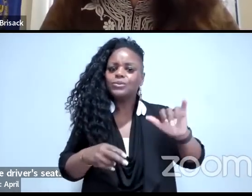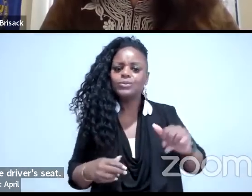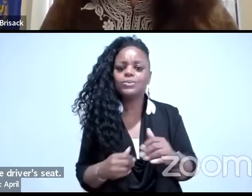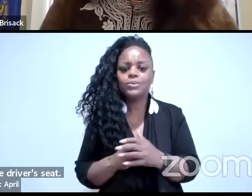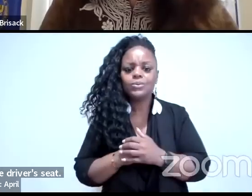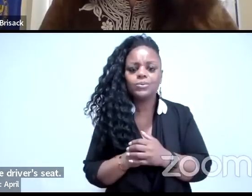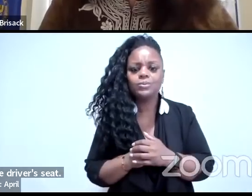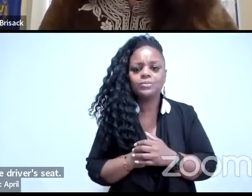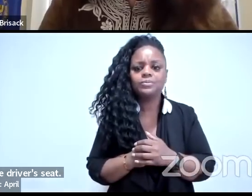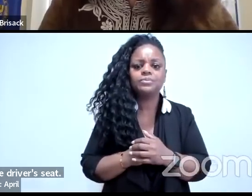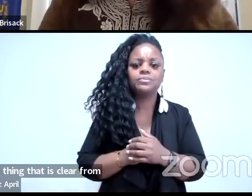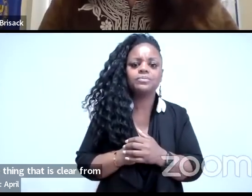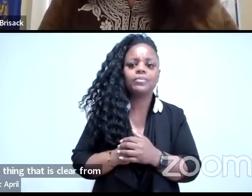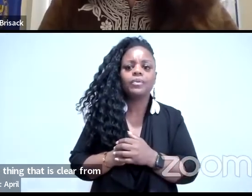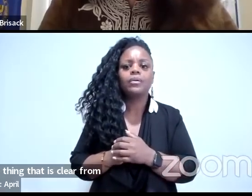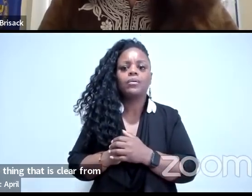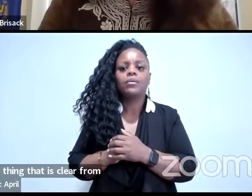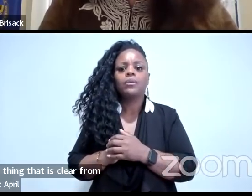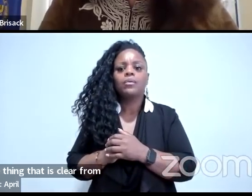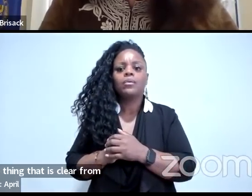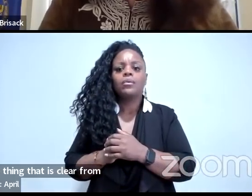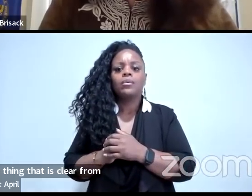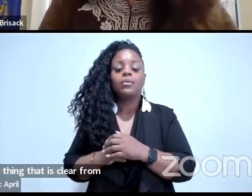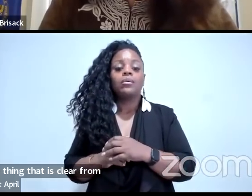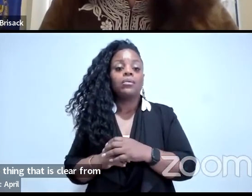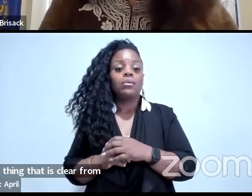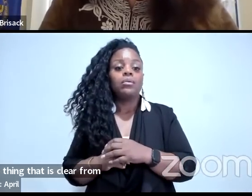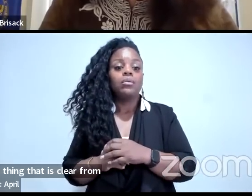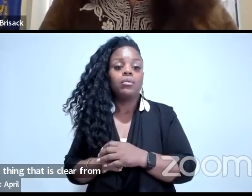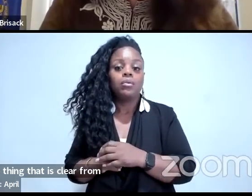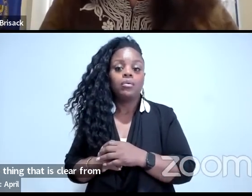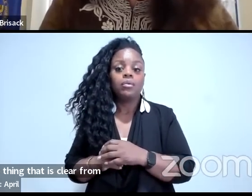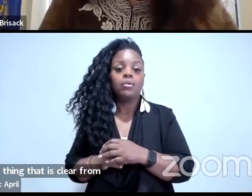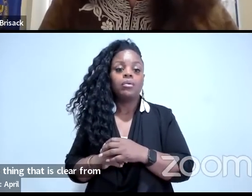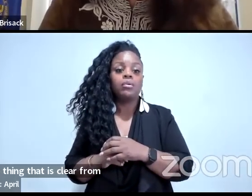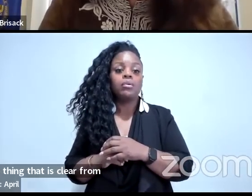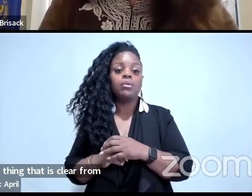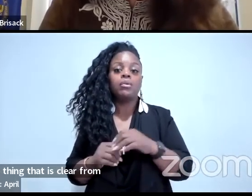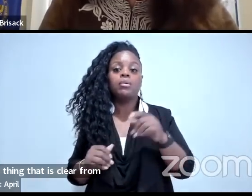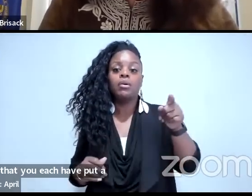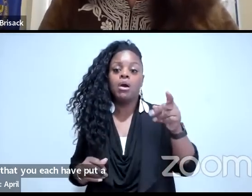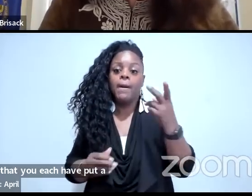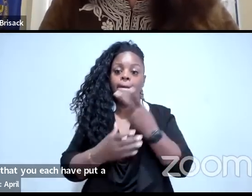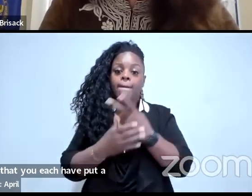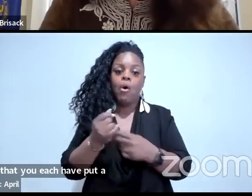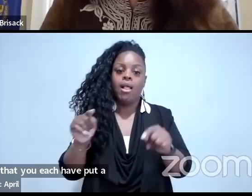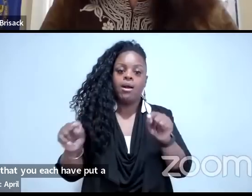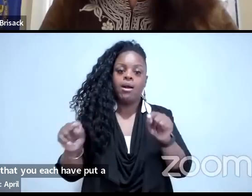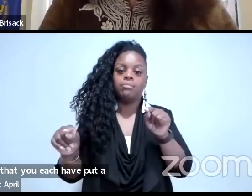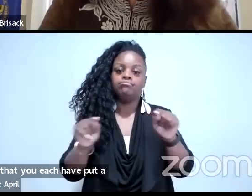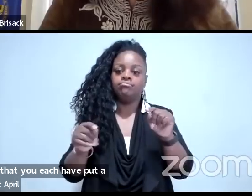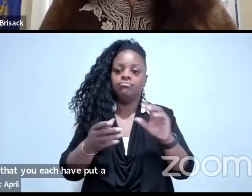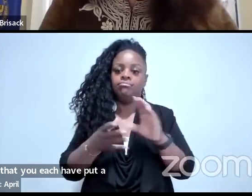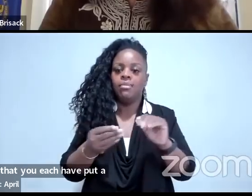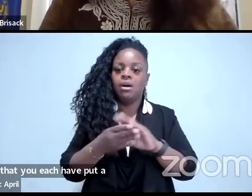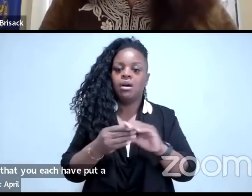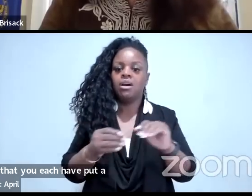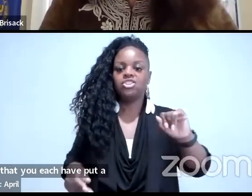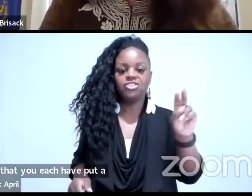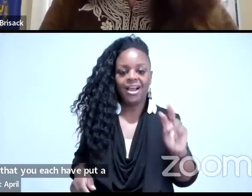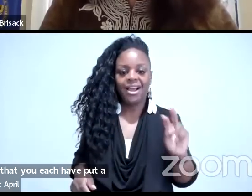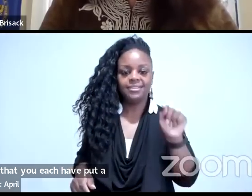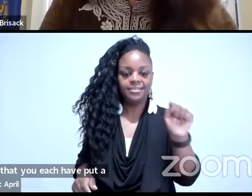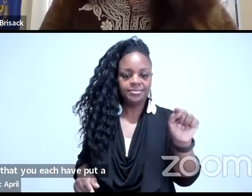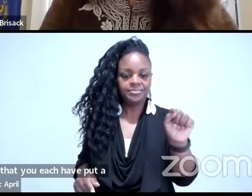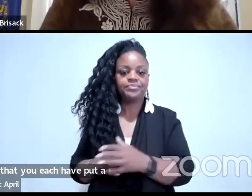that you each have put kind of a new face, not just your faces, but you're coming at your